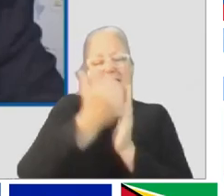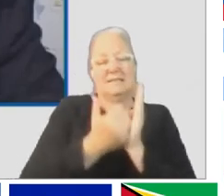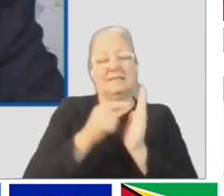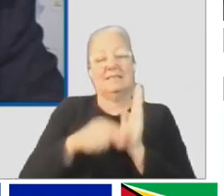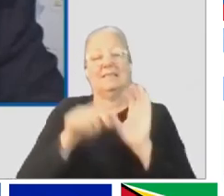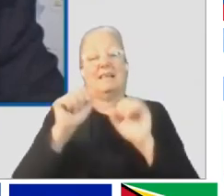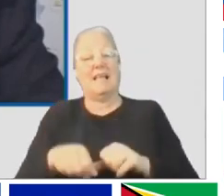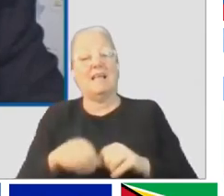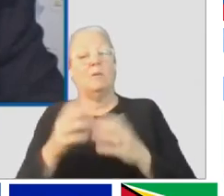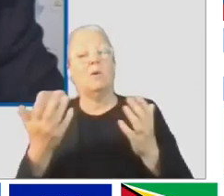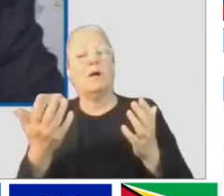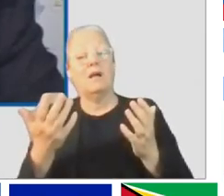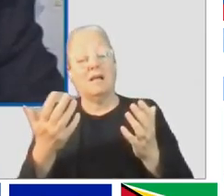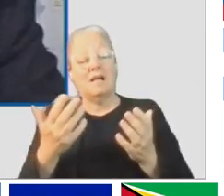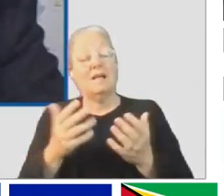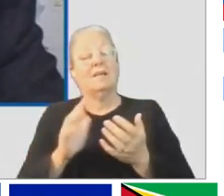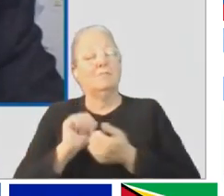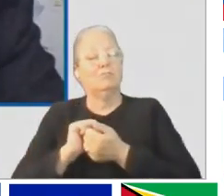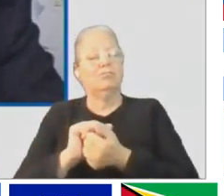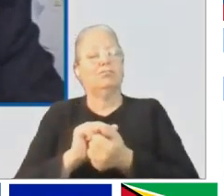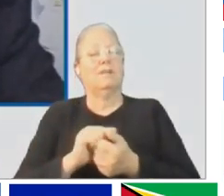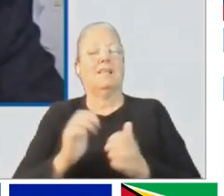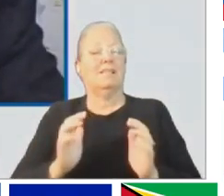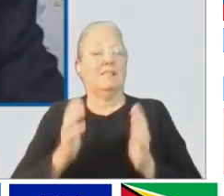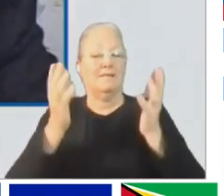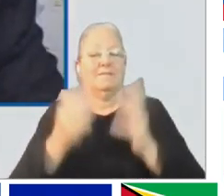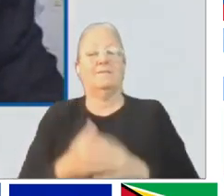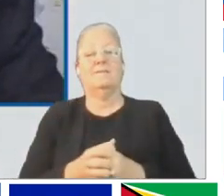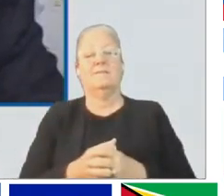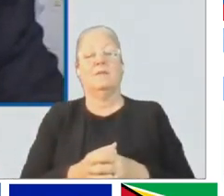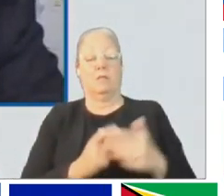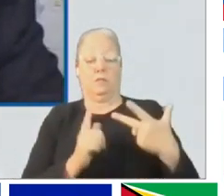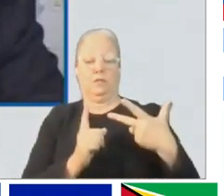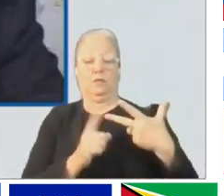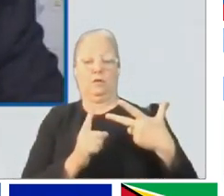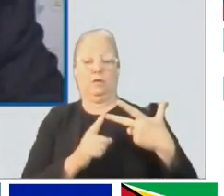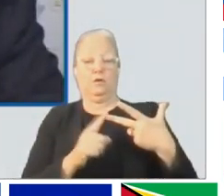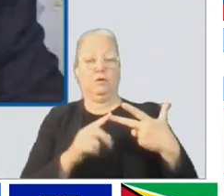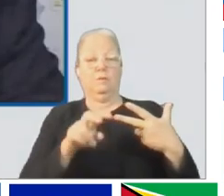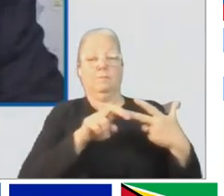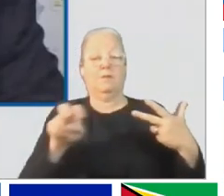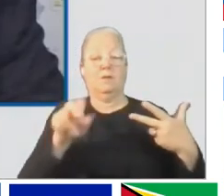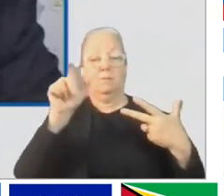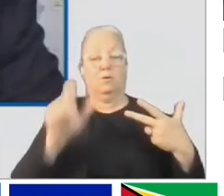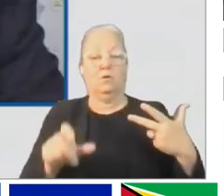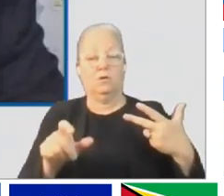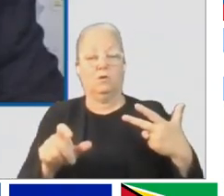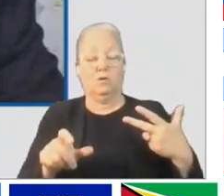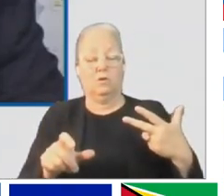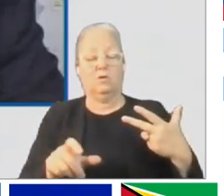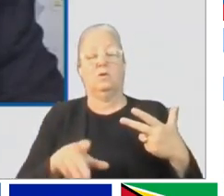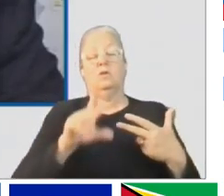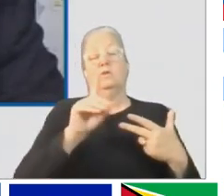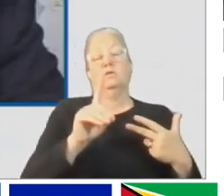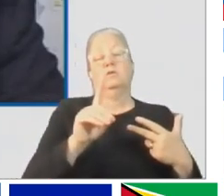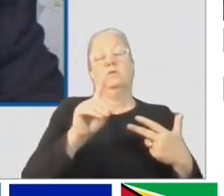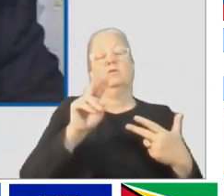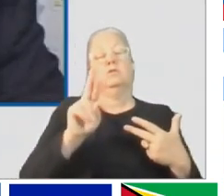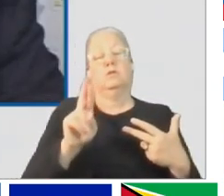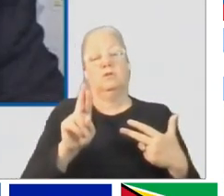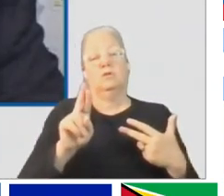you. We move to our third panelist, Dr. Joy St. John, Executive